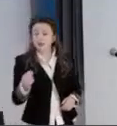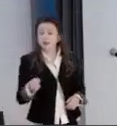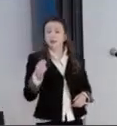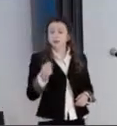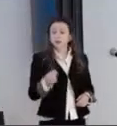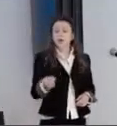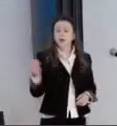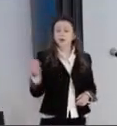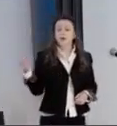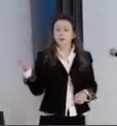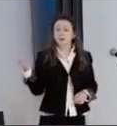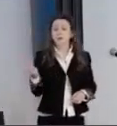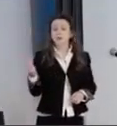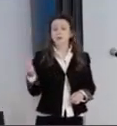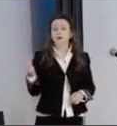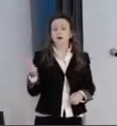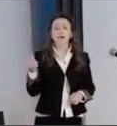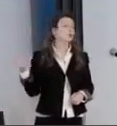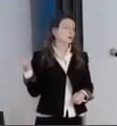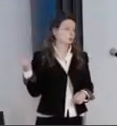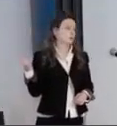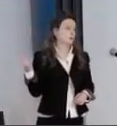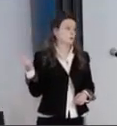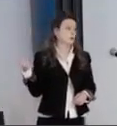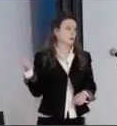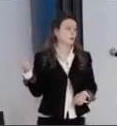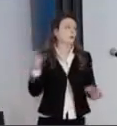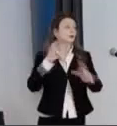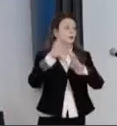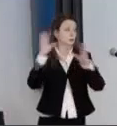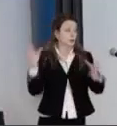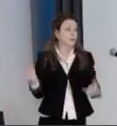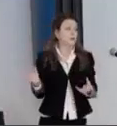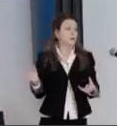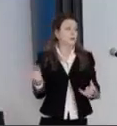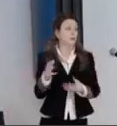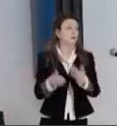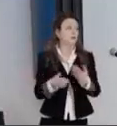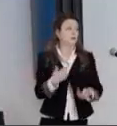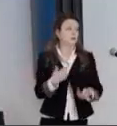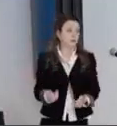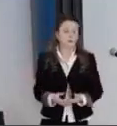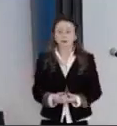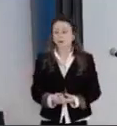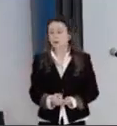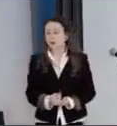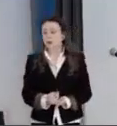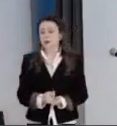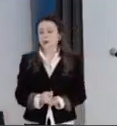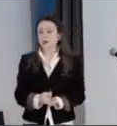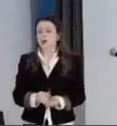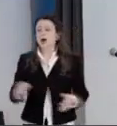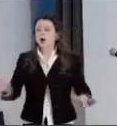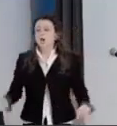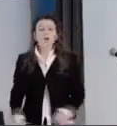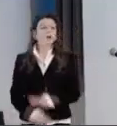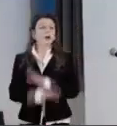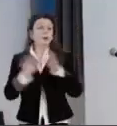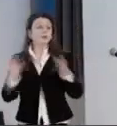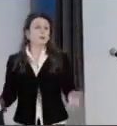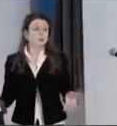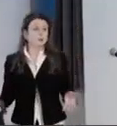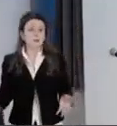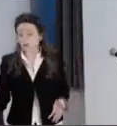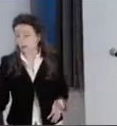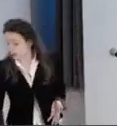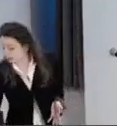also essential to know that these components are real mussel shells rather than elements that merely resemble mussel shells for a